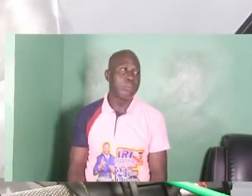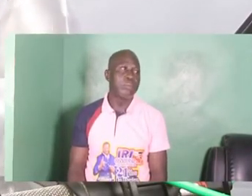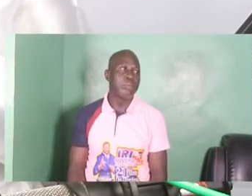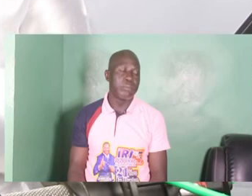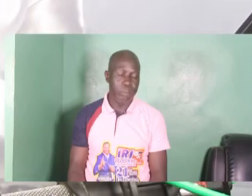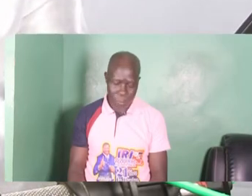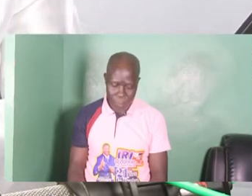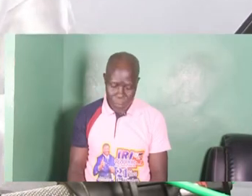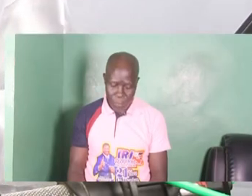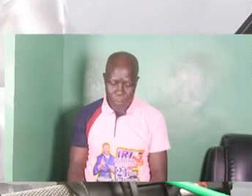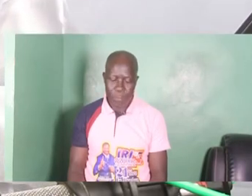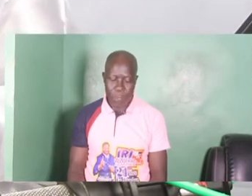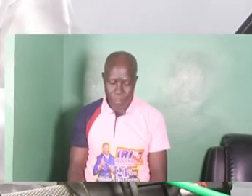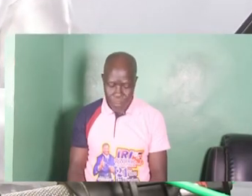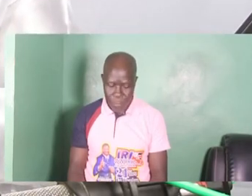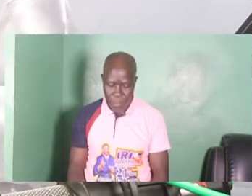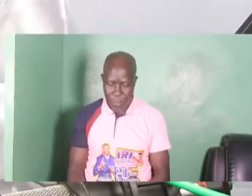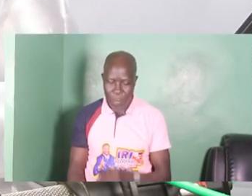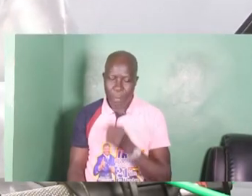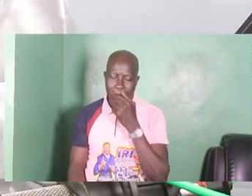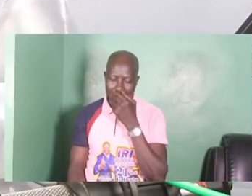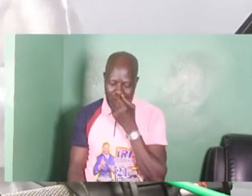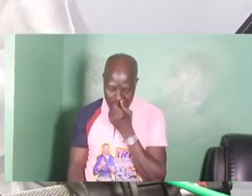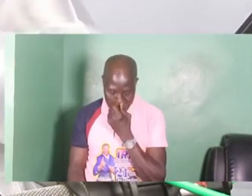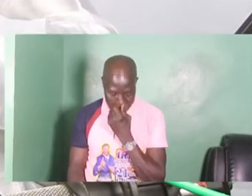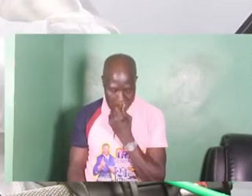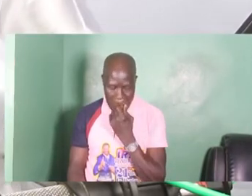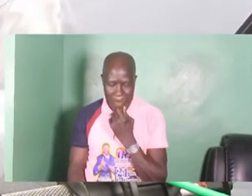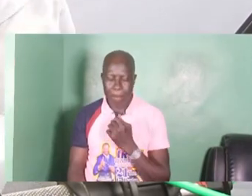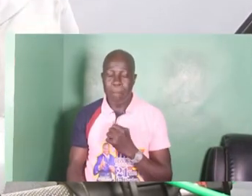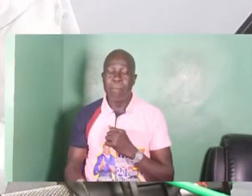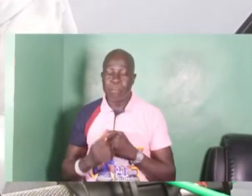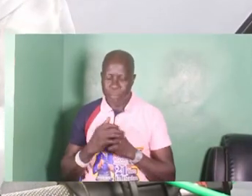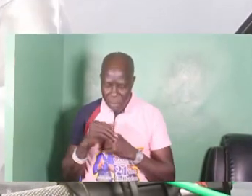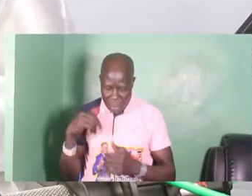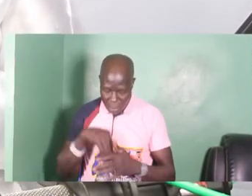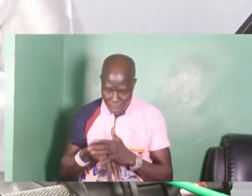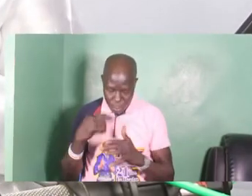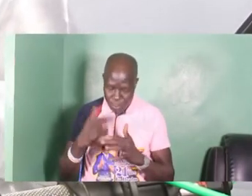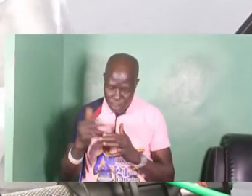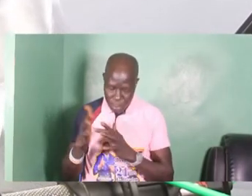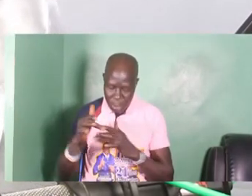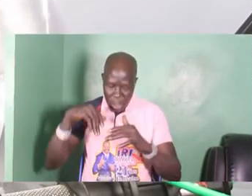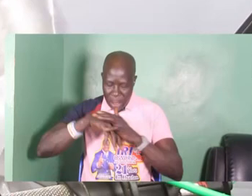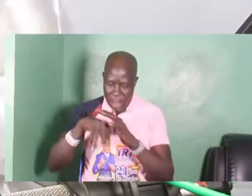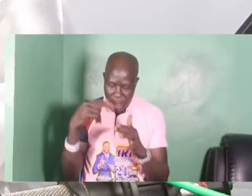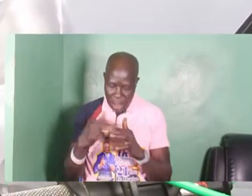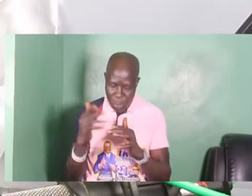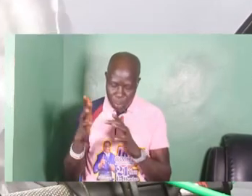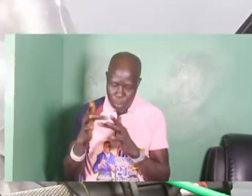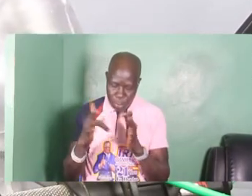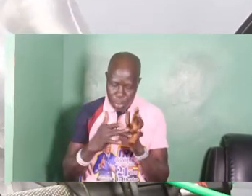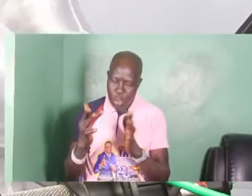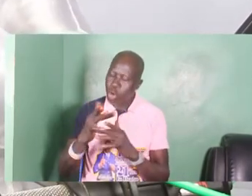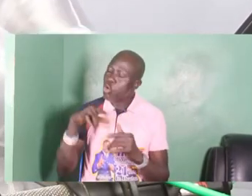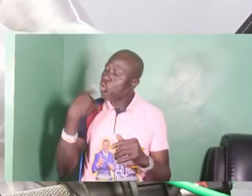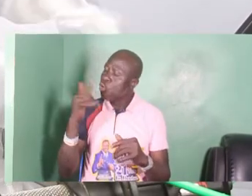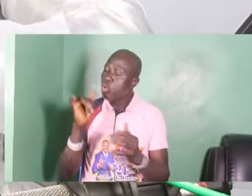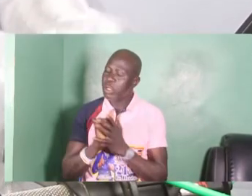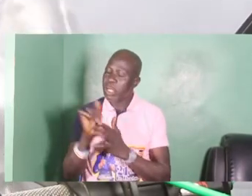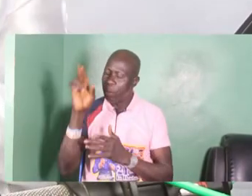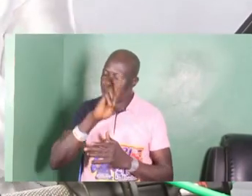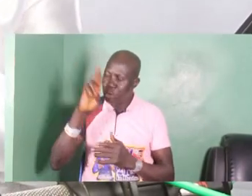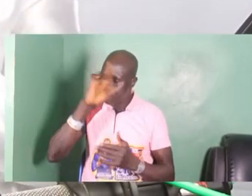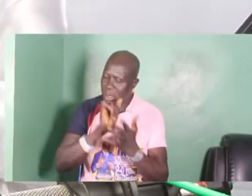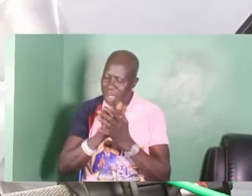ilé ọba. Ní oṣù kẹwàá. Ti ṣe oṣù Tíbẹ̀rẹ̀tì. Nígà láṣẹ̀ta. In the name of Jesus. Wọ́n máa ní àbá. In the name of Jesus. Ta ni wọ́n lò bí ẹrú.